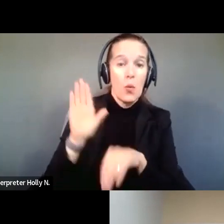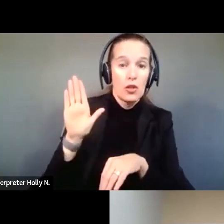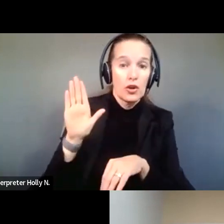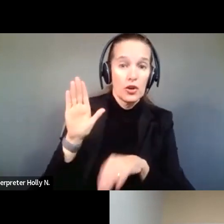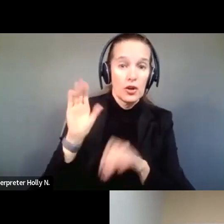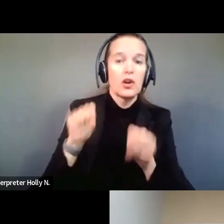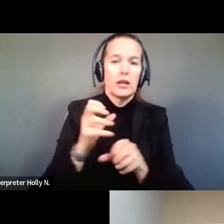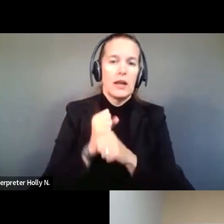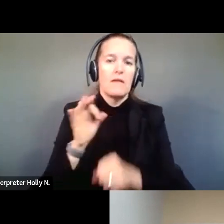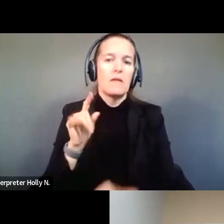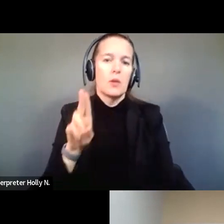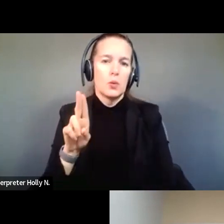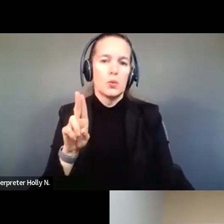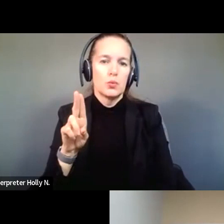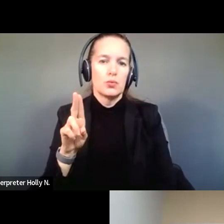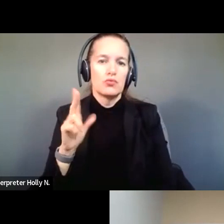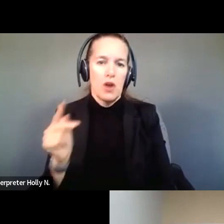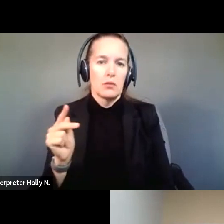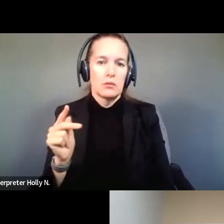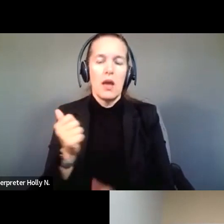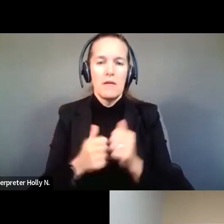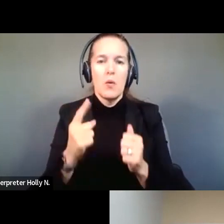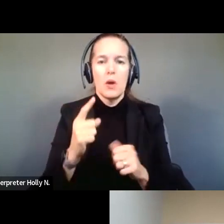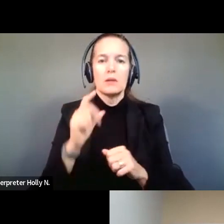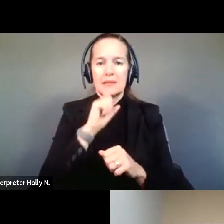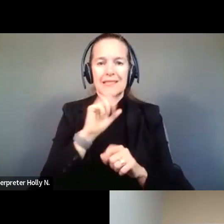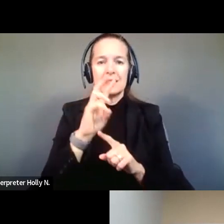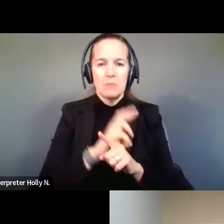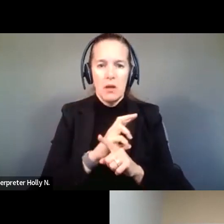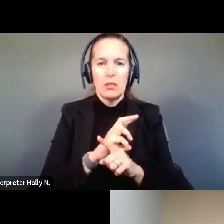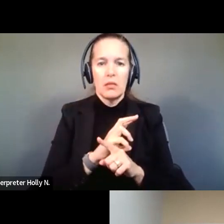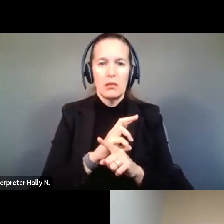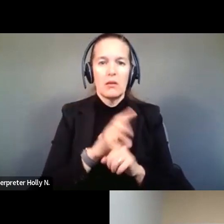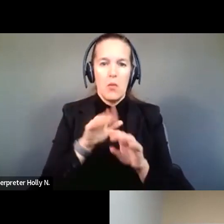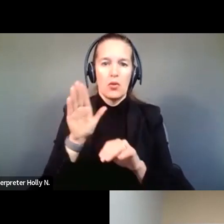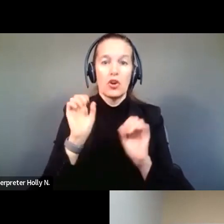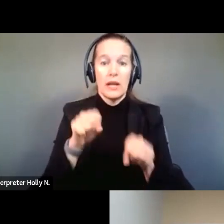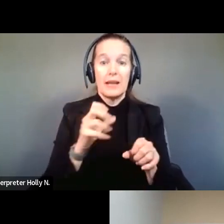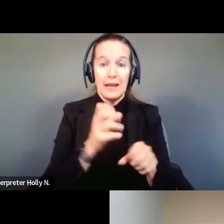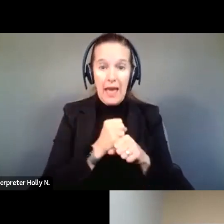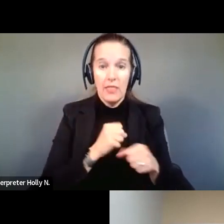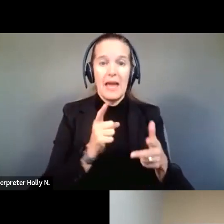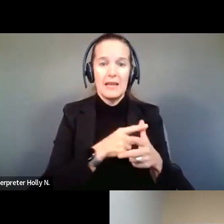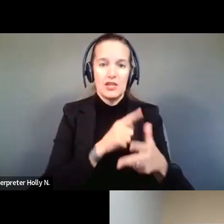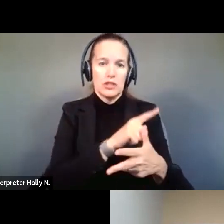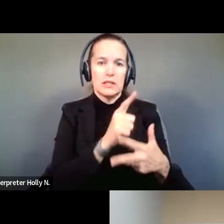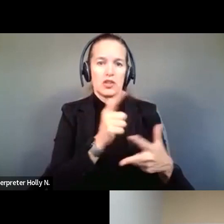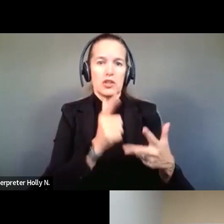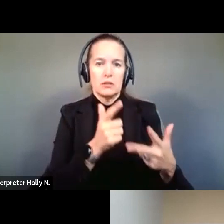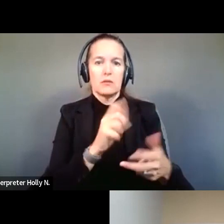get the flu shot. Everybody 6 months and older can get the initial series of the COVID